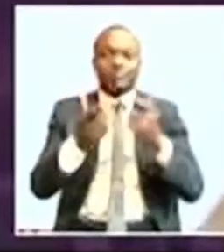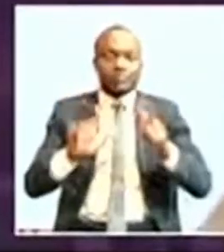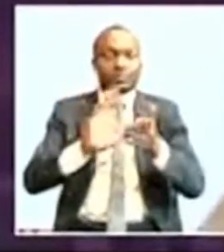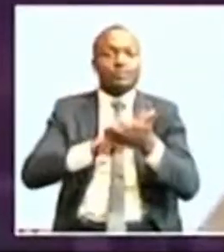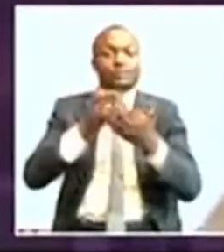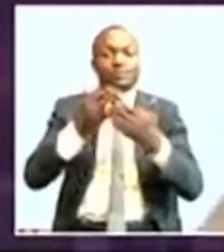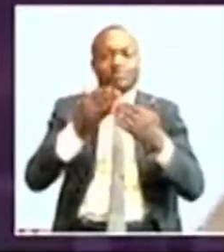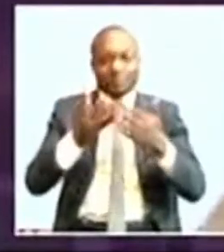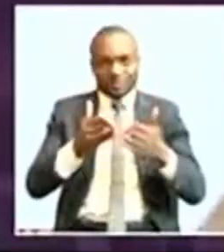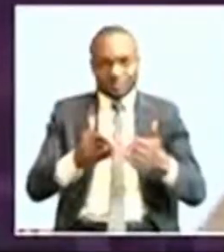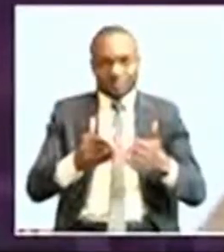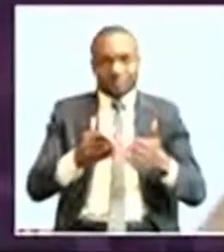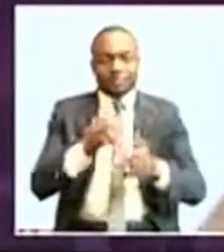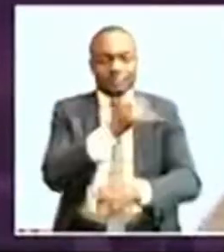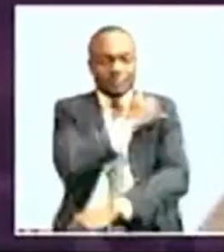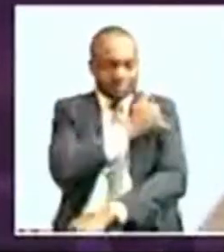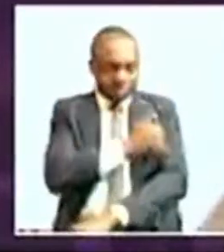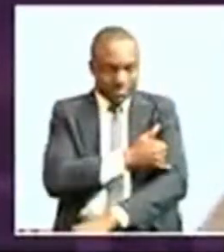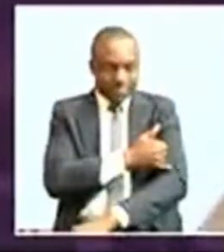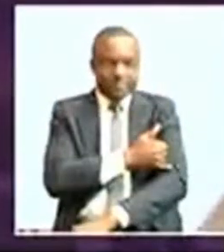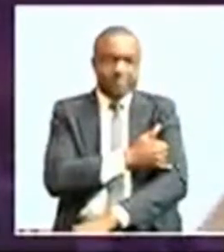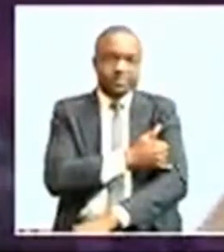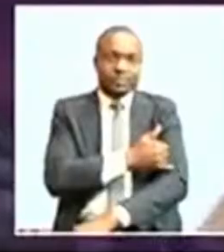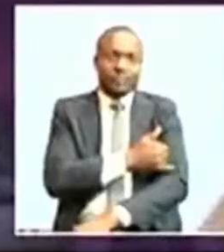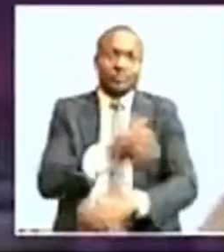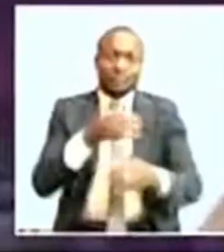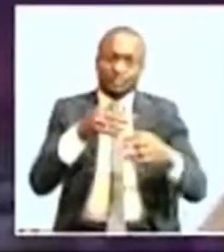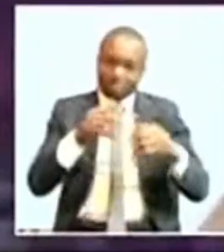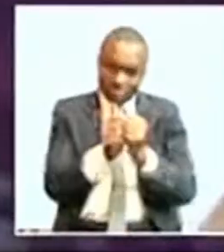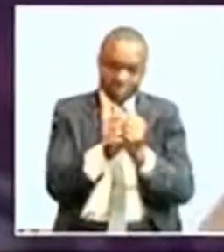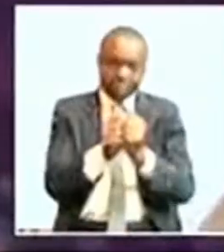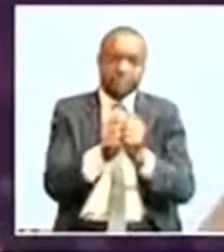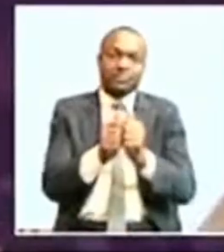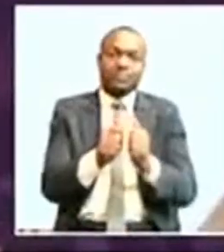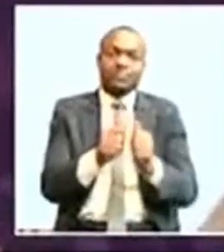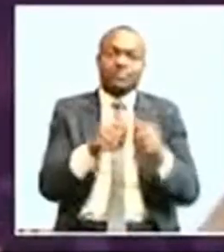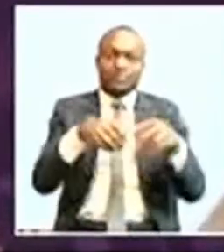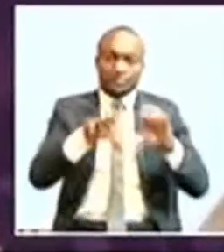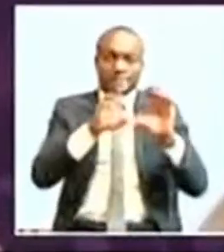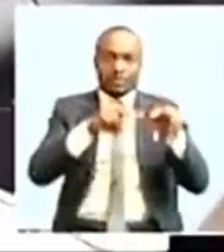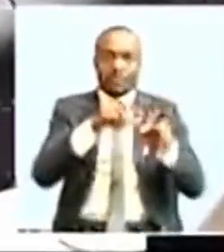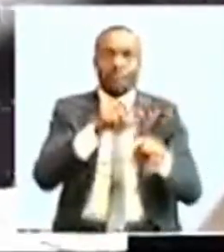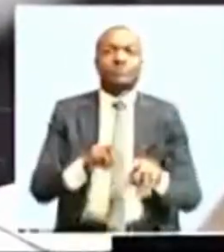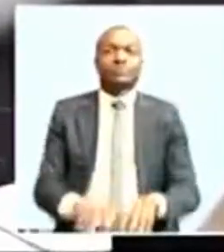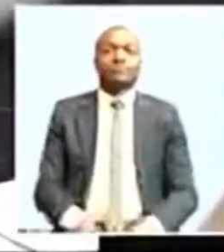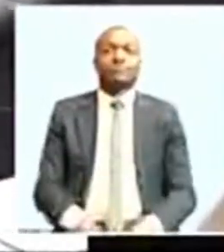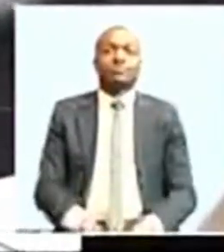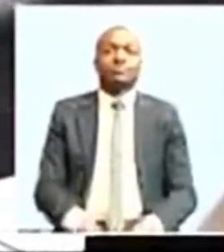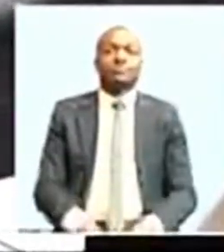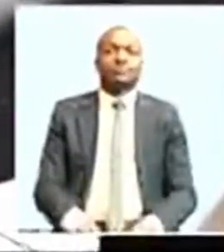interpreter is Jason Manda. Let's be together on this channel. Keep watching.